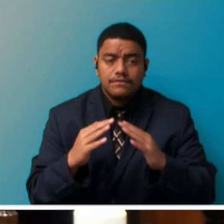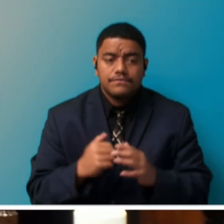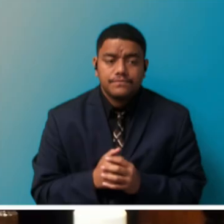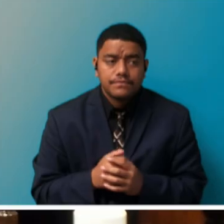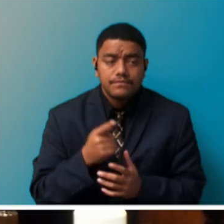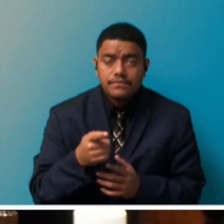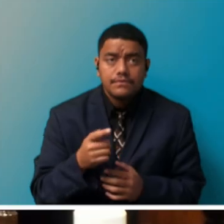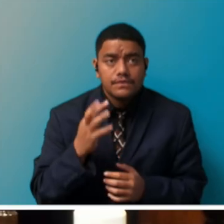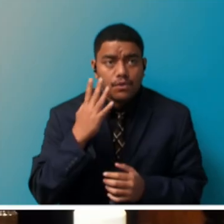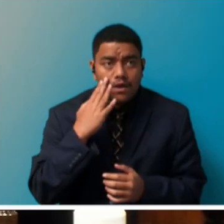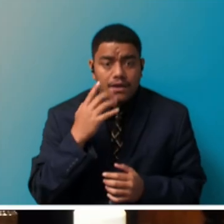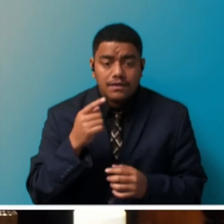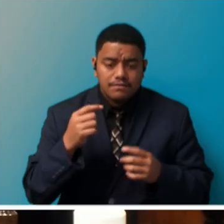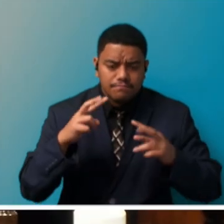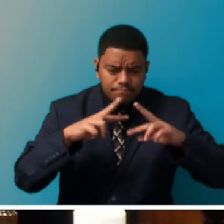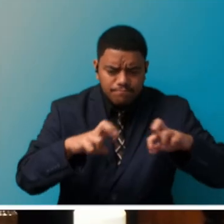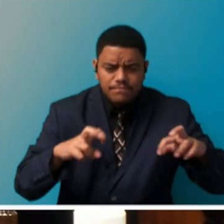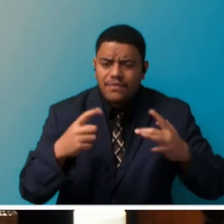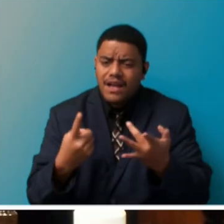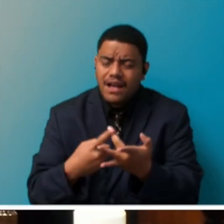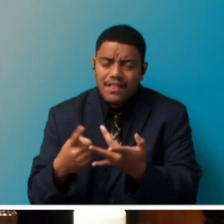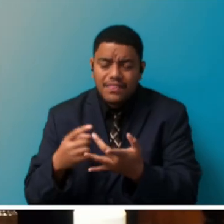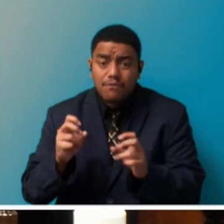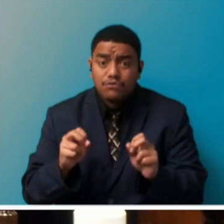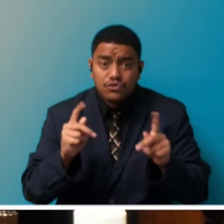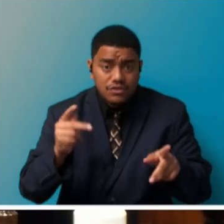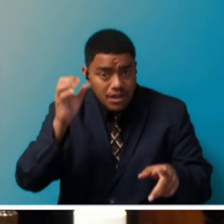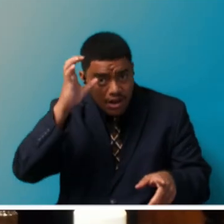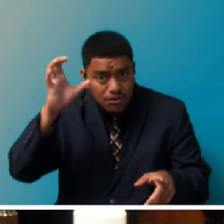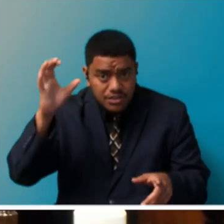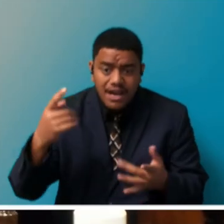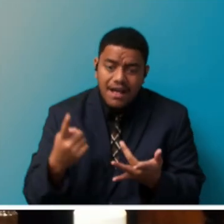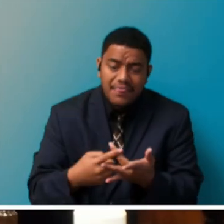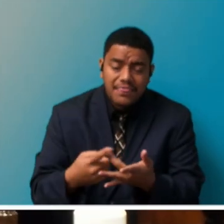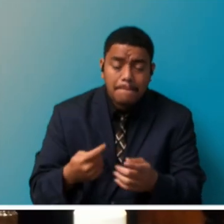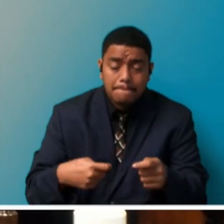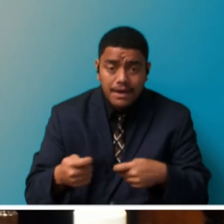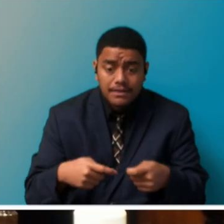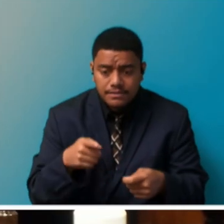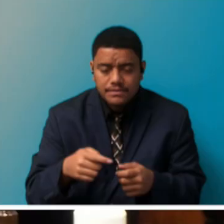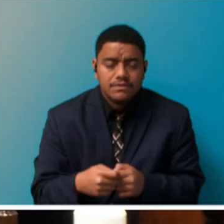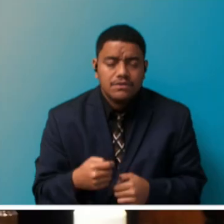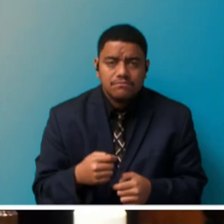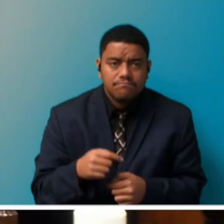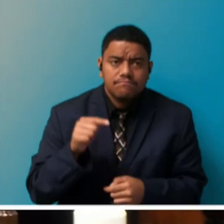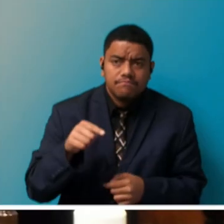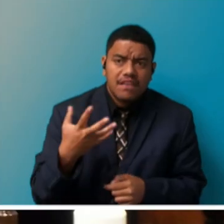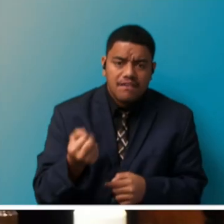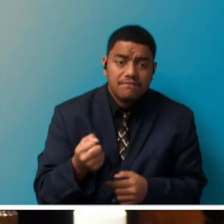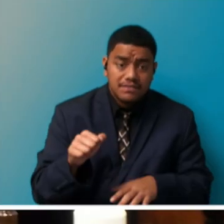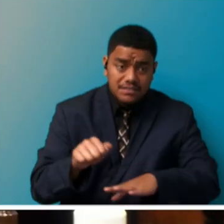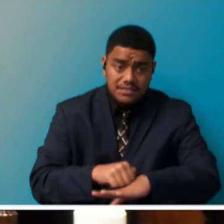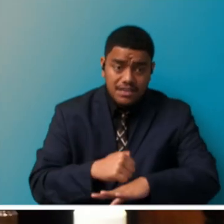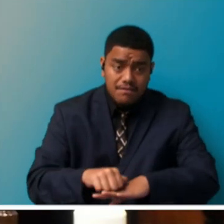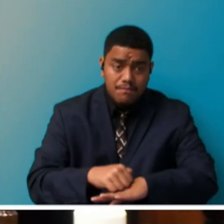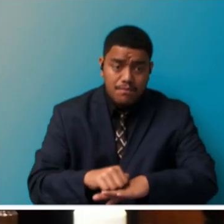of exploring opportunities or other markets, yes, certainly Singapore and the United